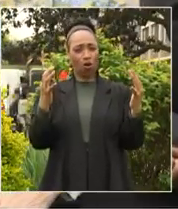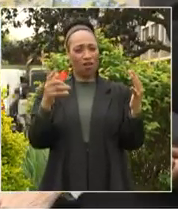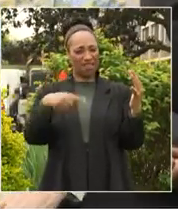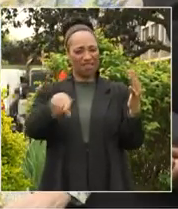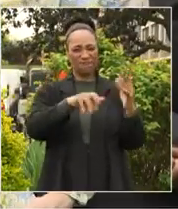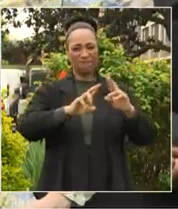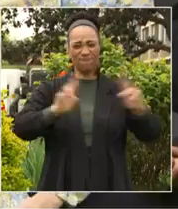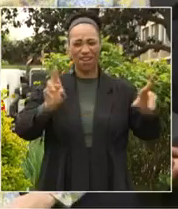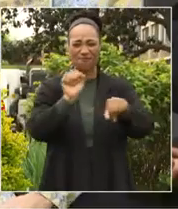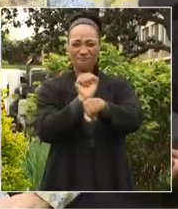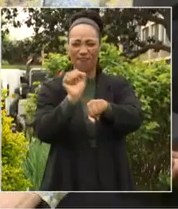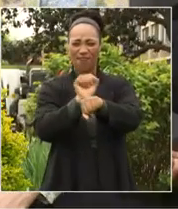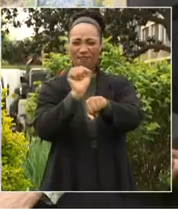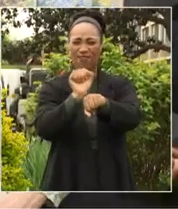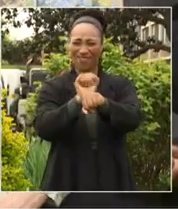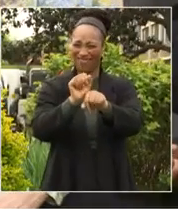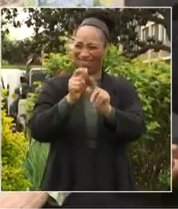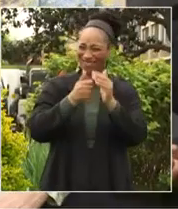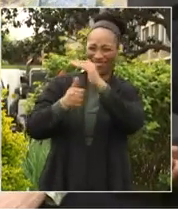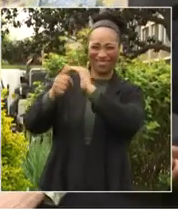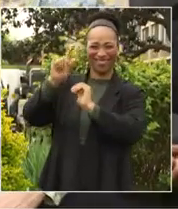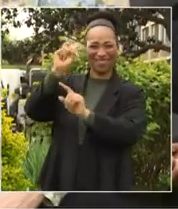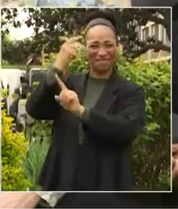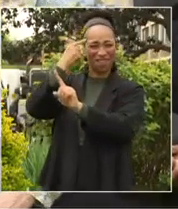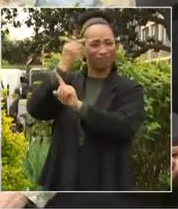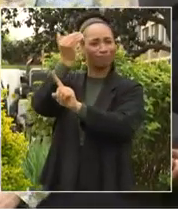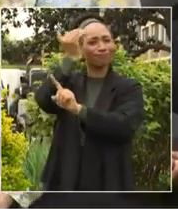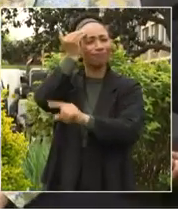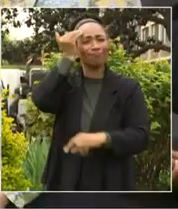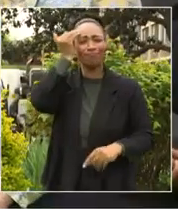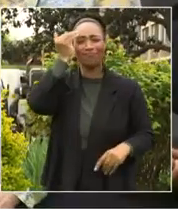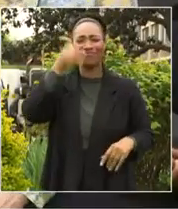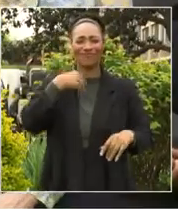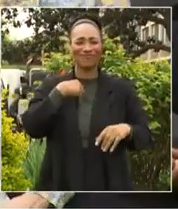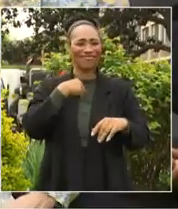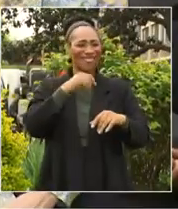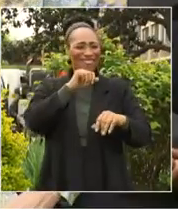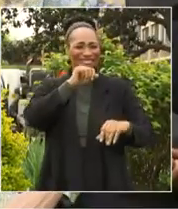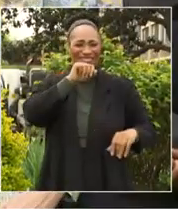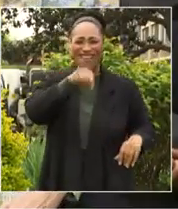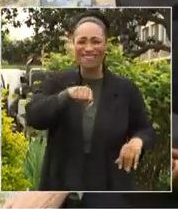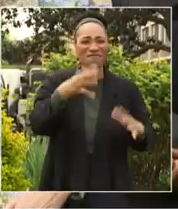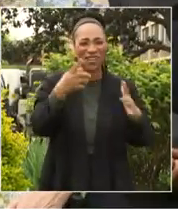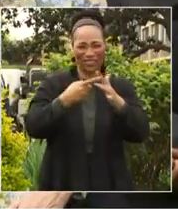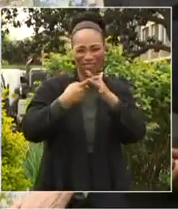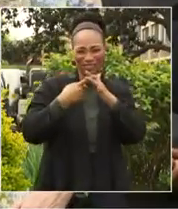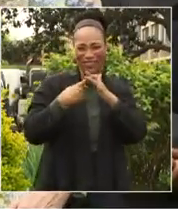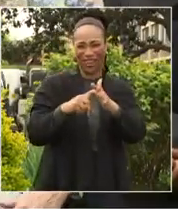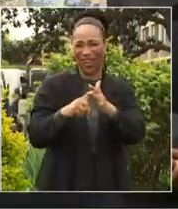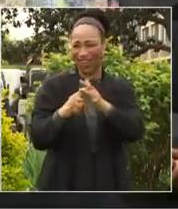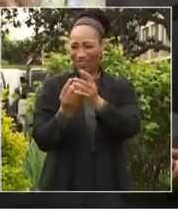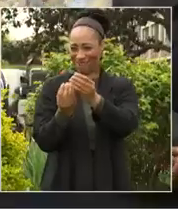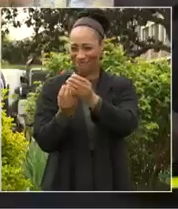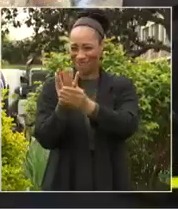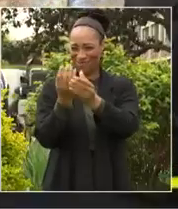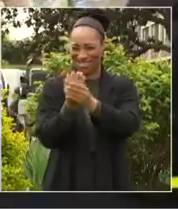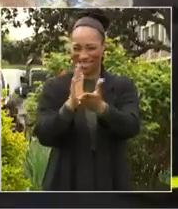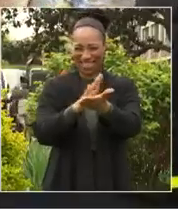government knows how much I like the kickoff to the spring cleaning